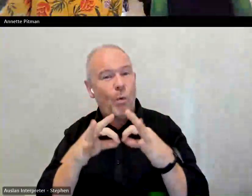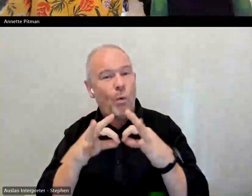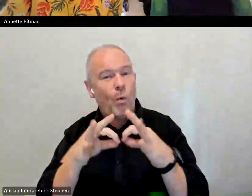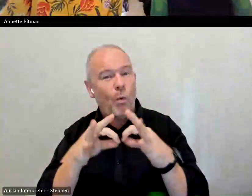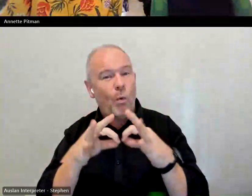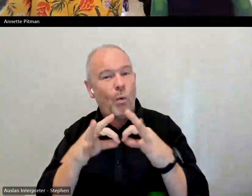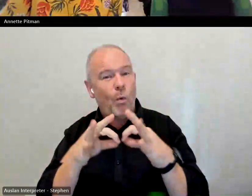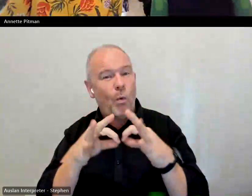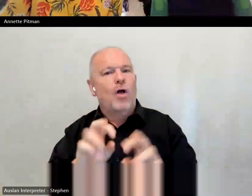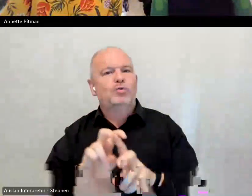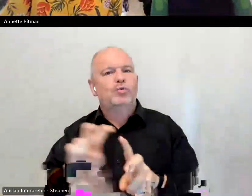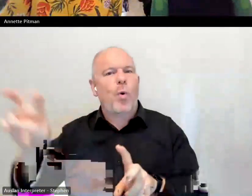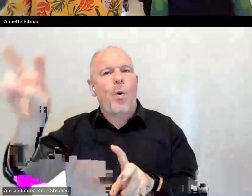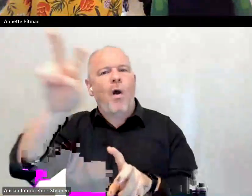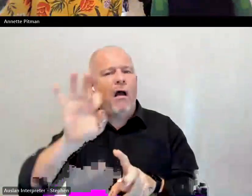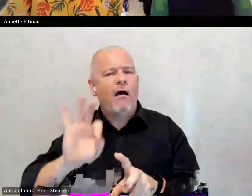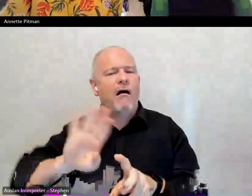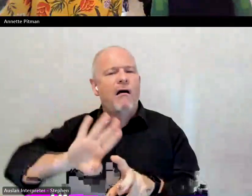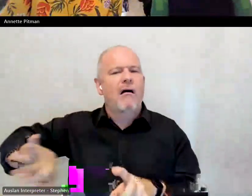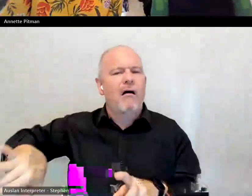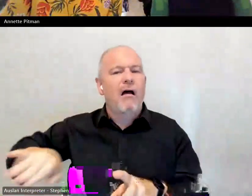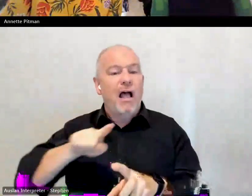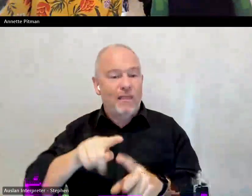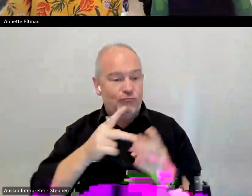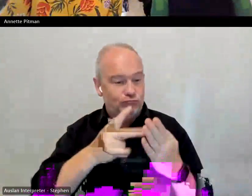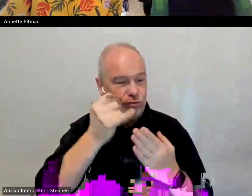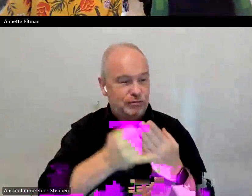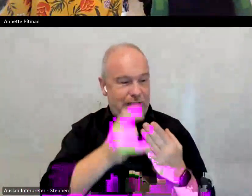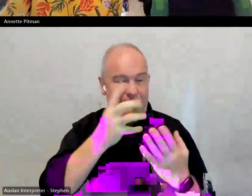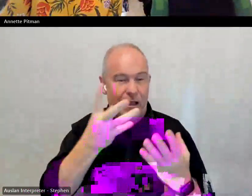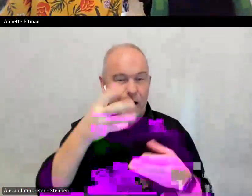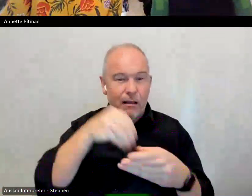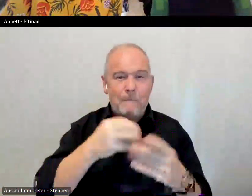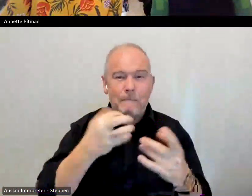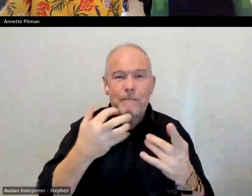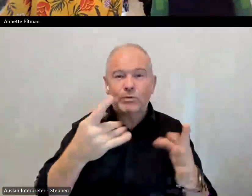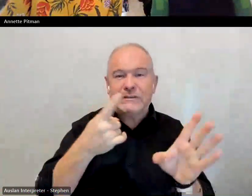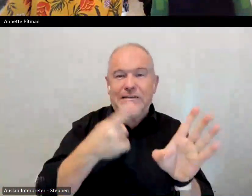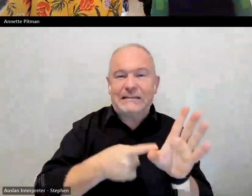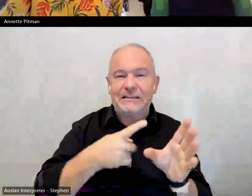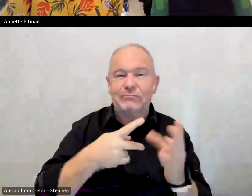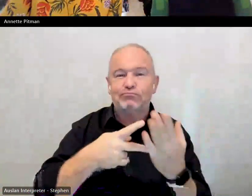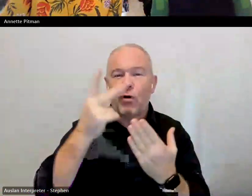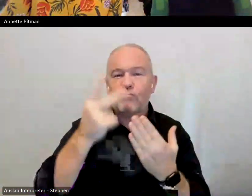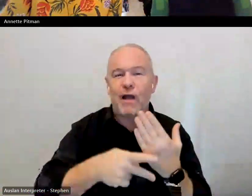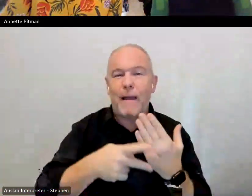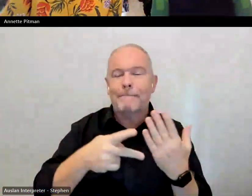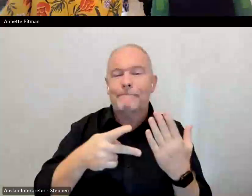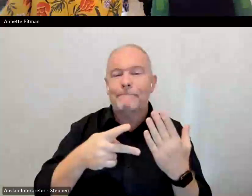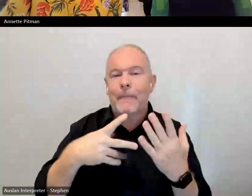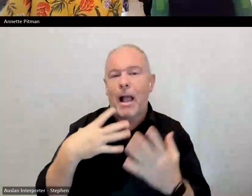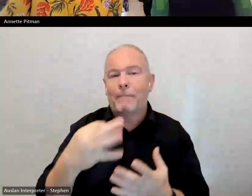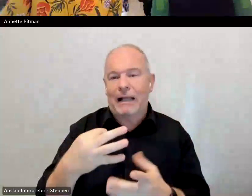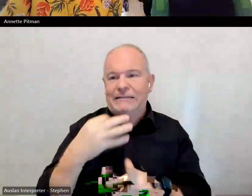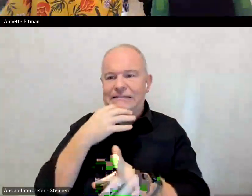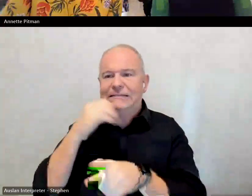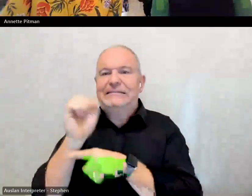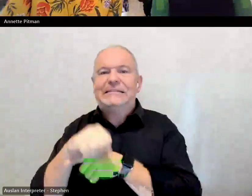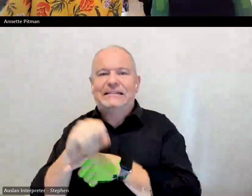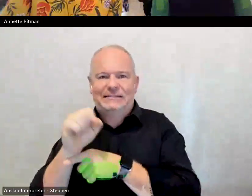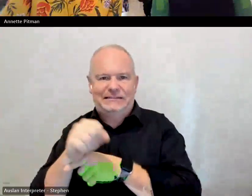touring? Can project costs be integrated into multi-year program applications? Yes, is